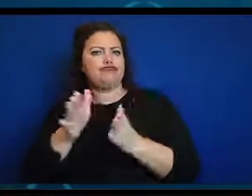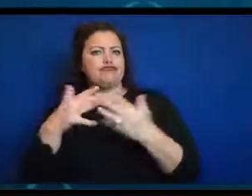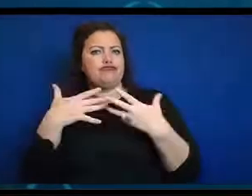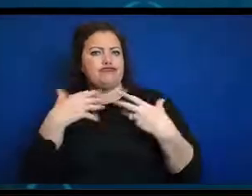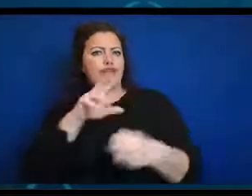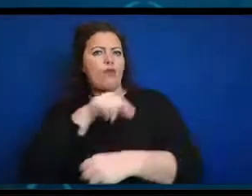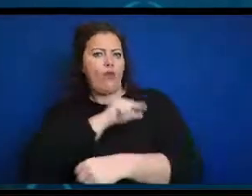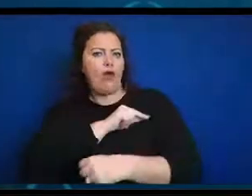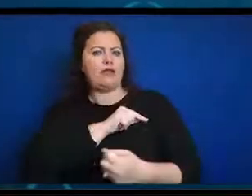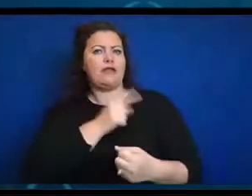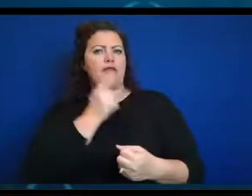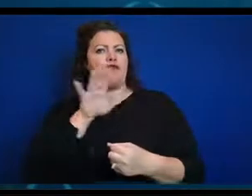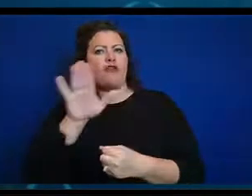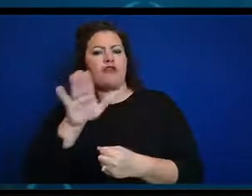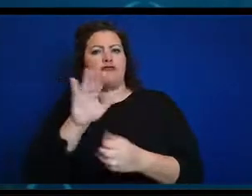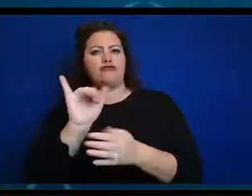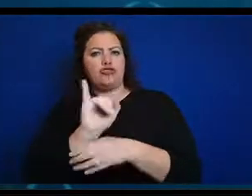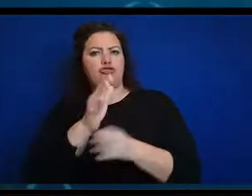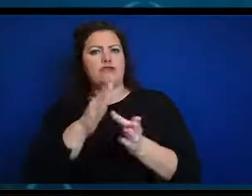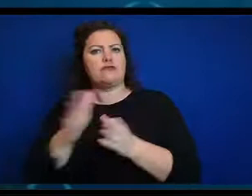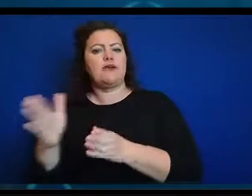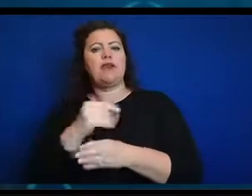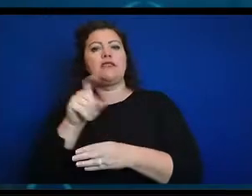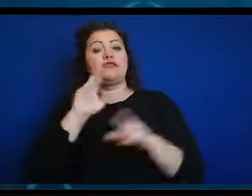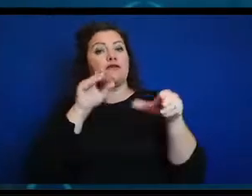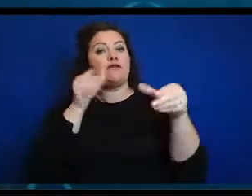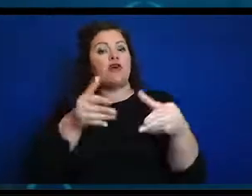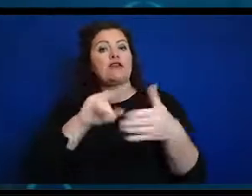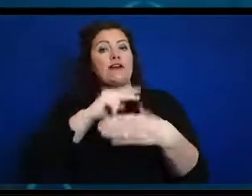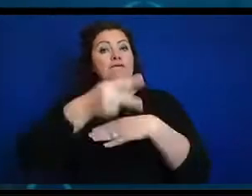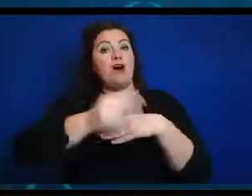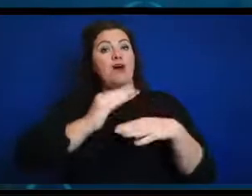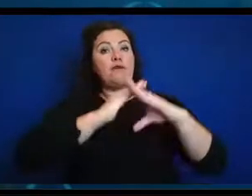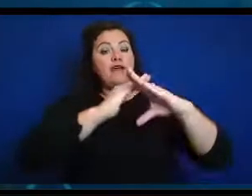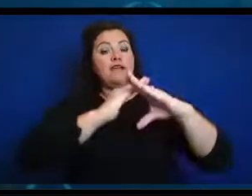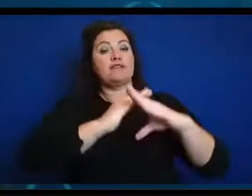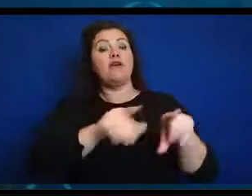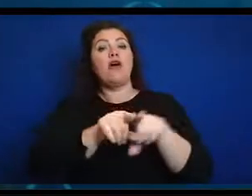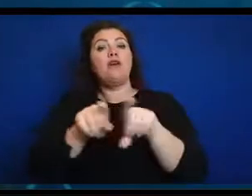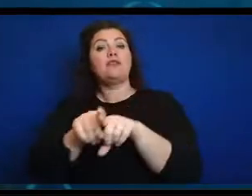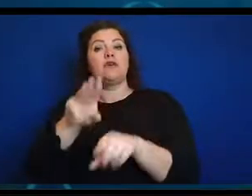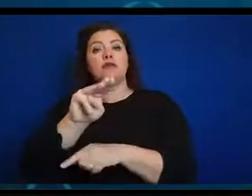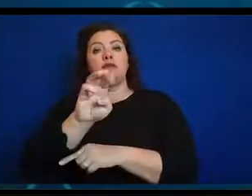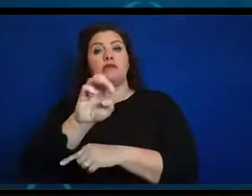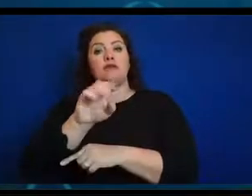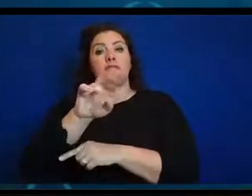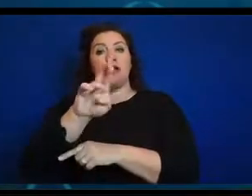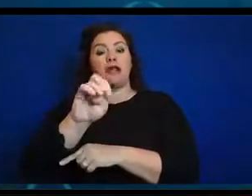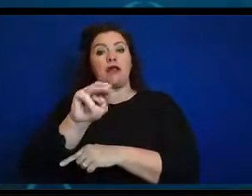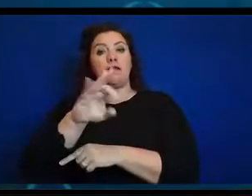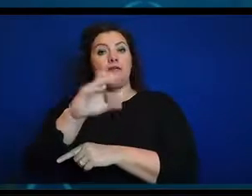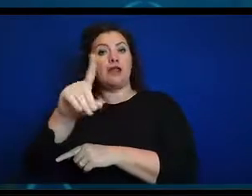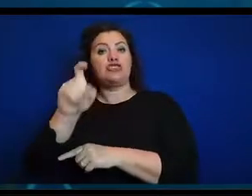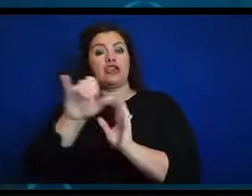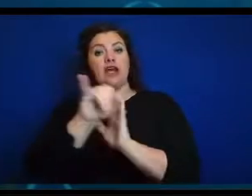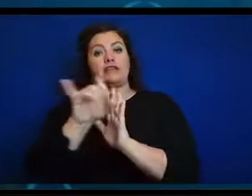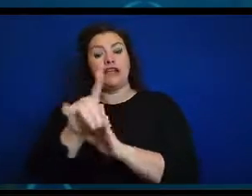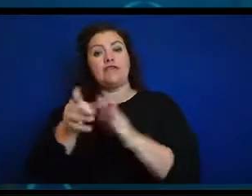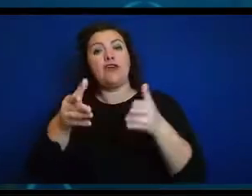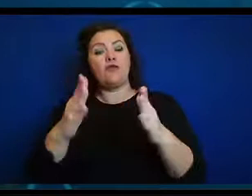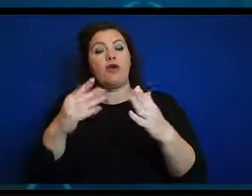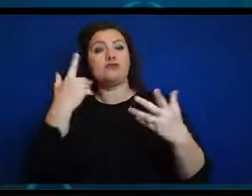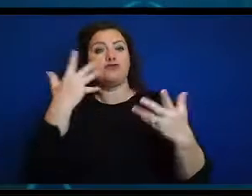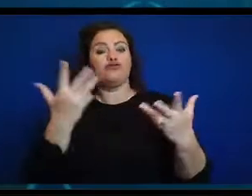further incentivize healthcare entities to focus on falls prevention. And third, Medicare and Medicaid should identify ways to scale